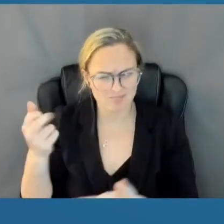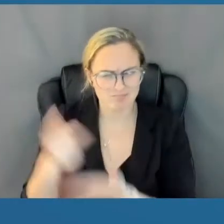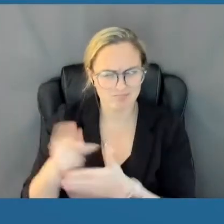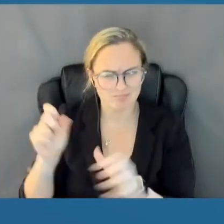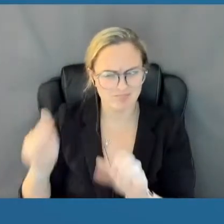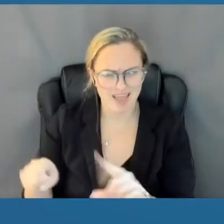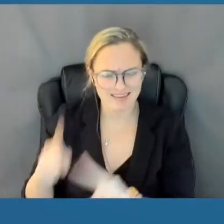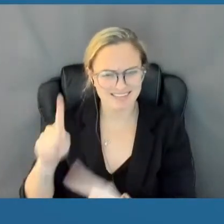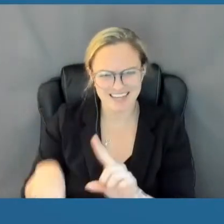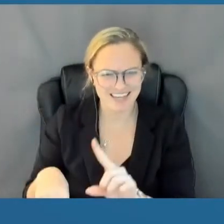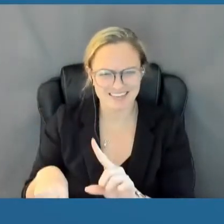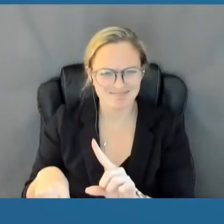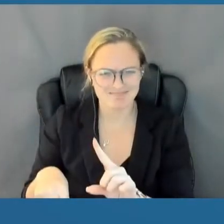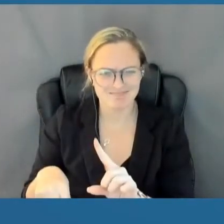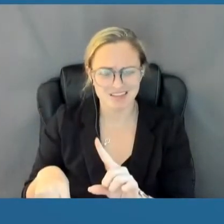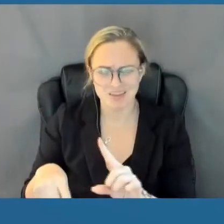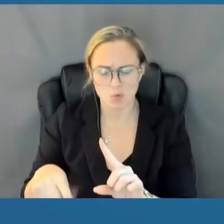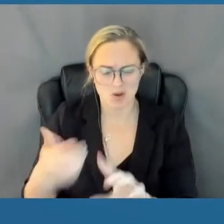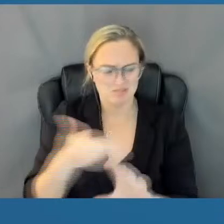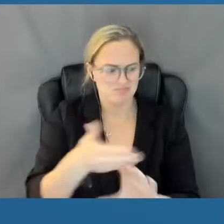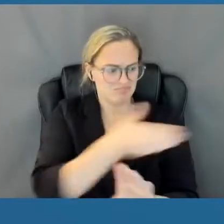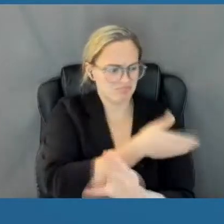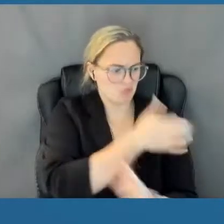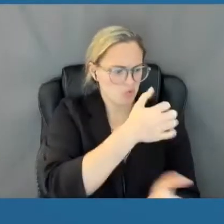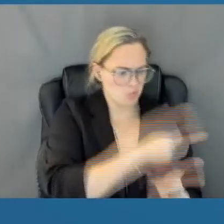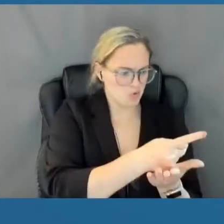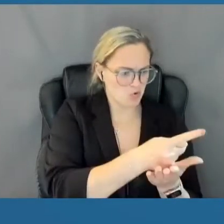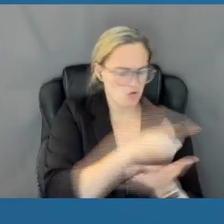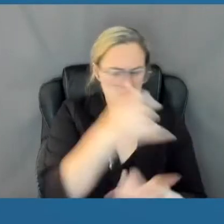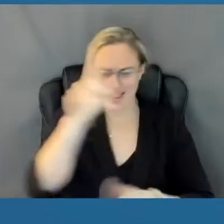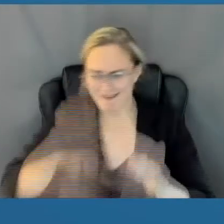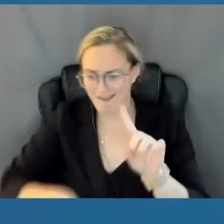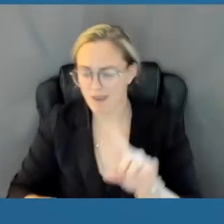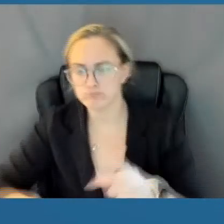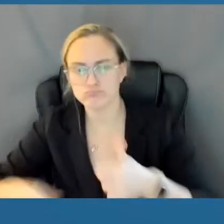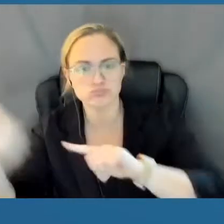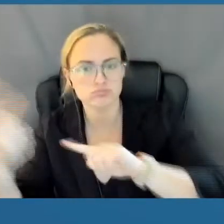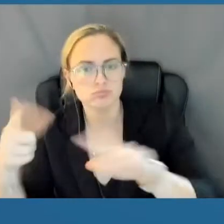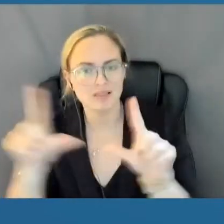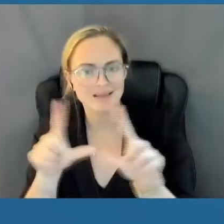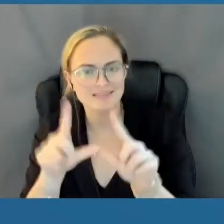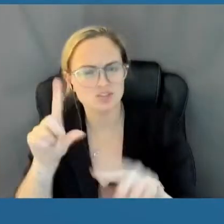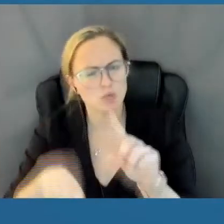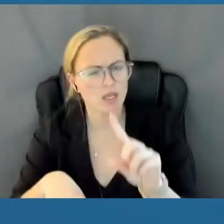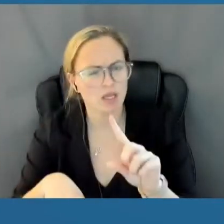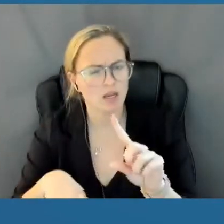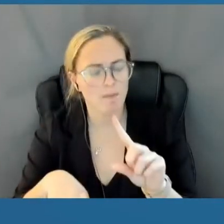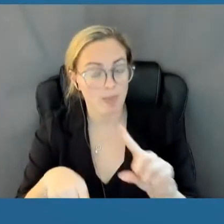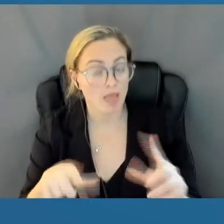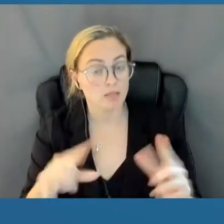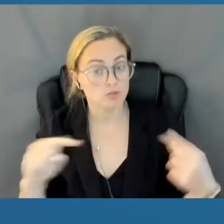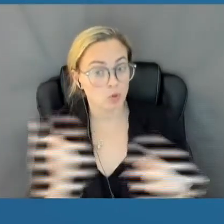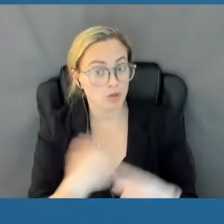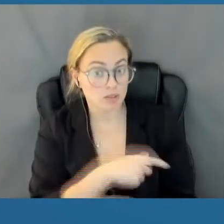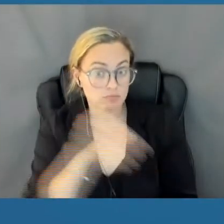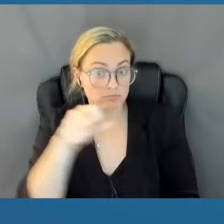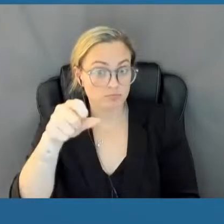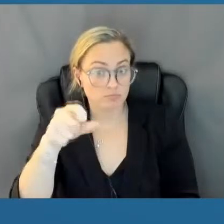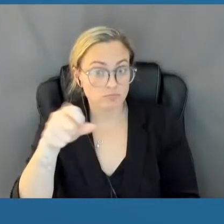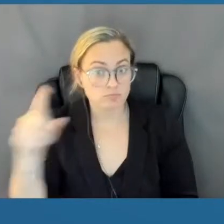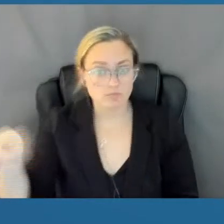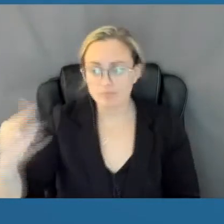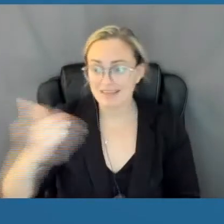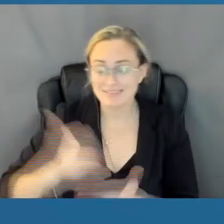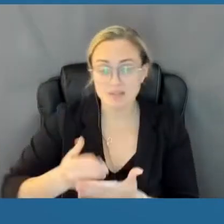pull previously approved licenses for offshore wind. But that is hurting us. And also the fact that they stopped